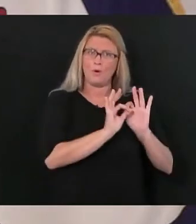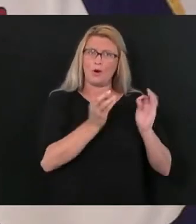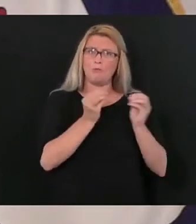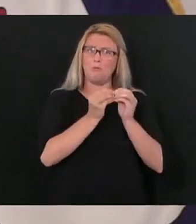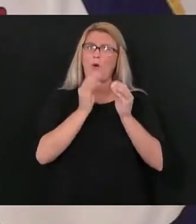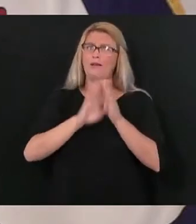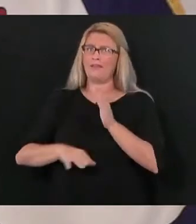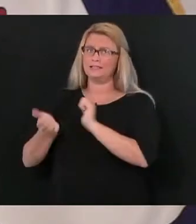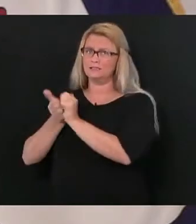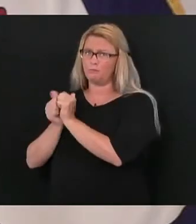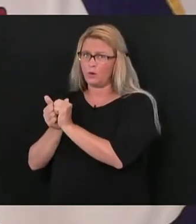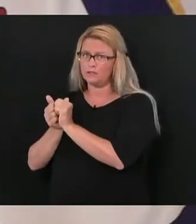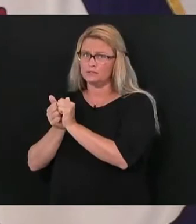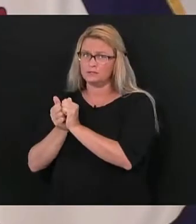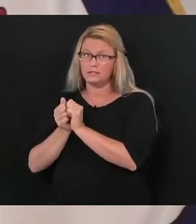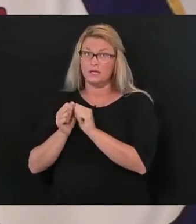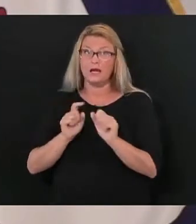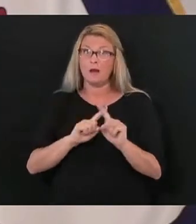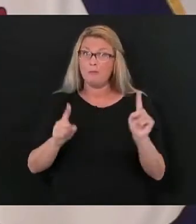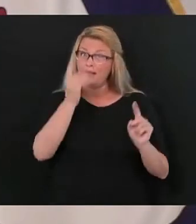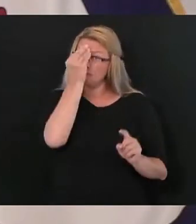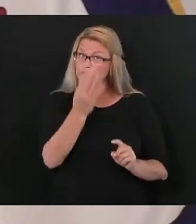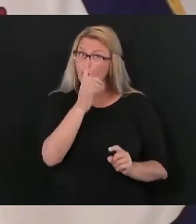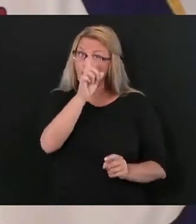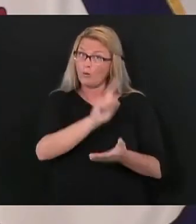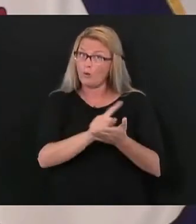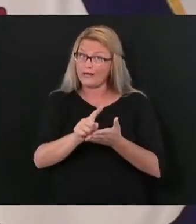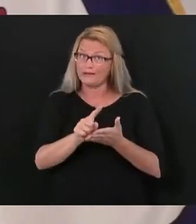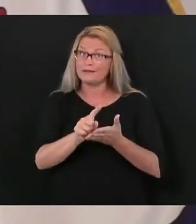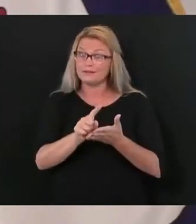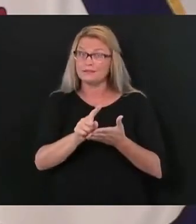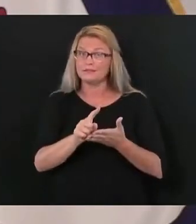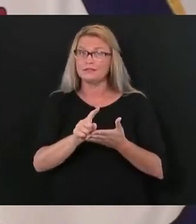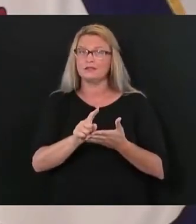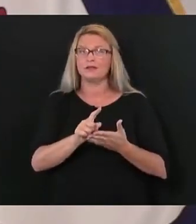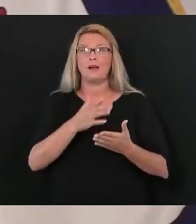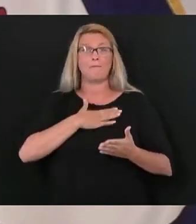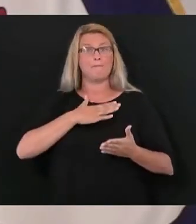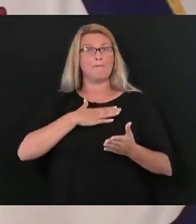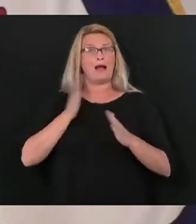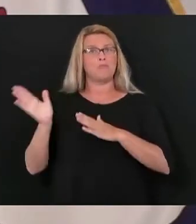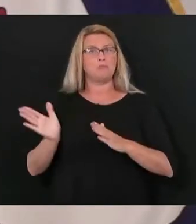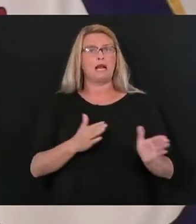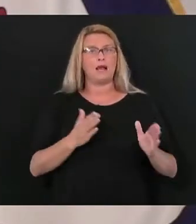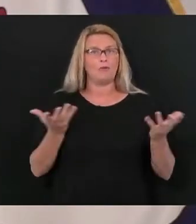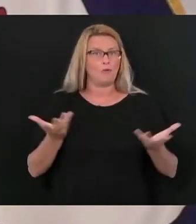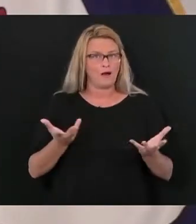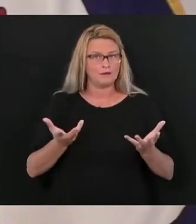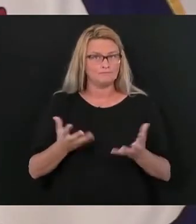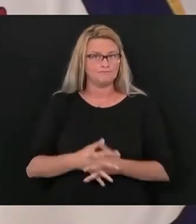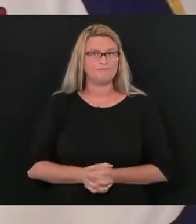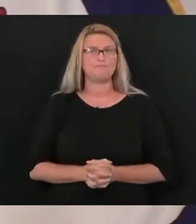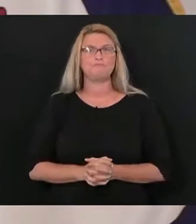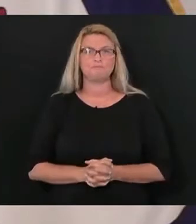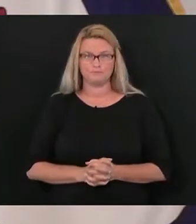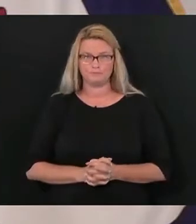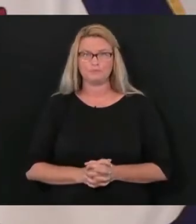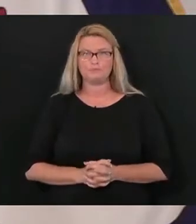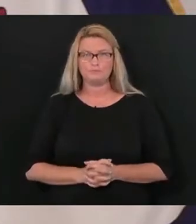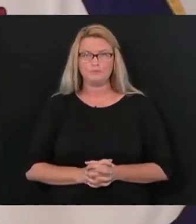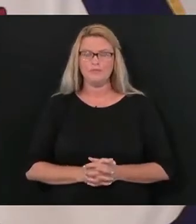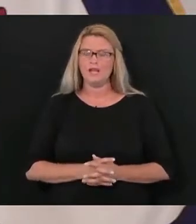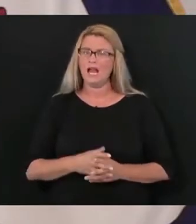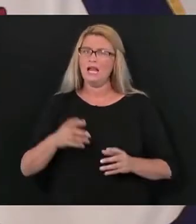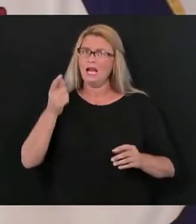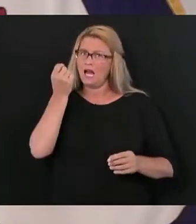absolutely that we do have a week. And so here's what we're going to do. And this is through the collaboration of lots and